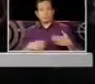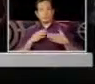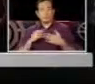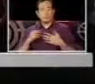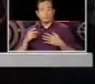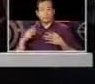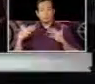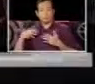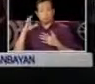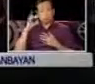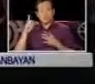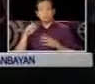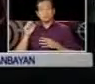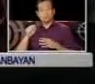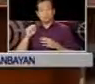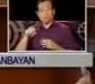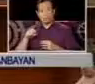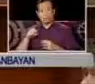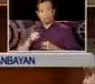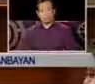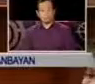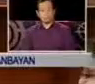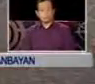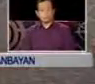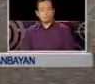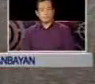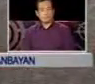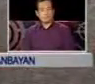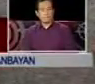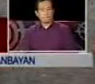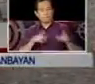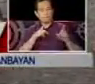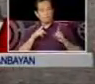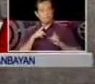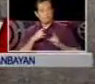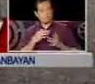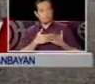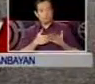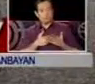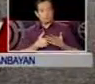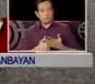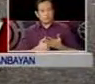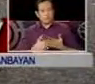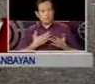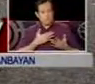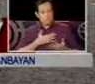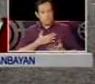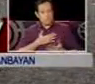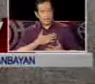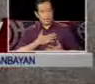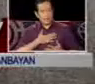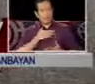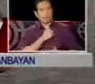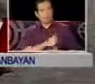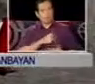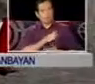my apology and